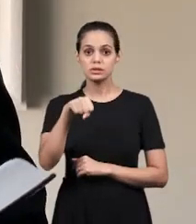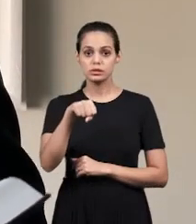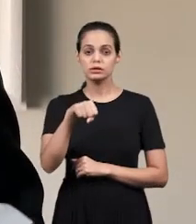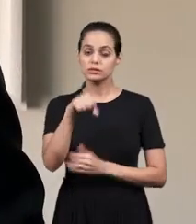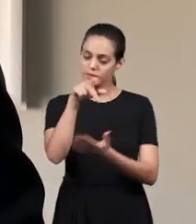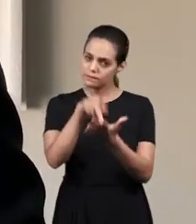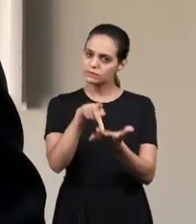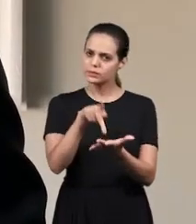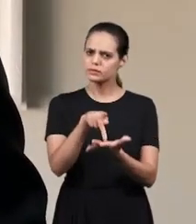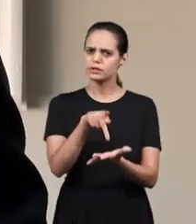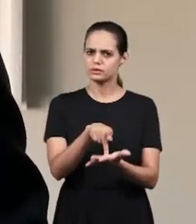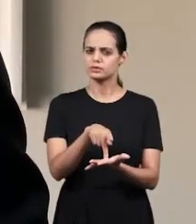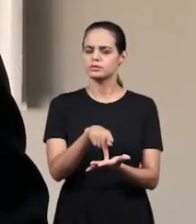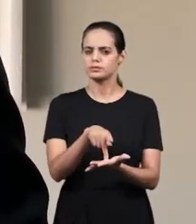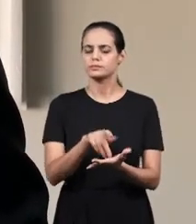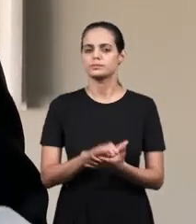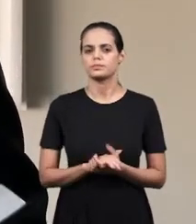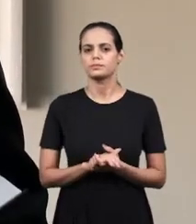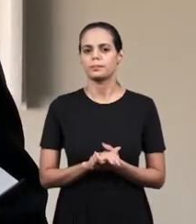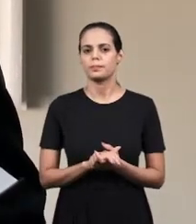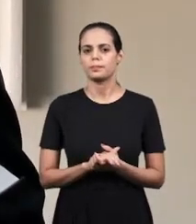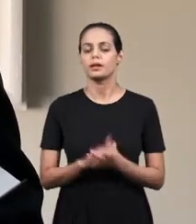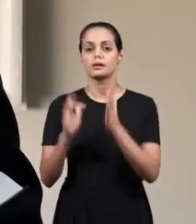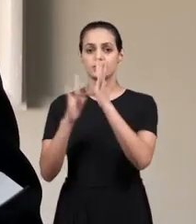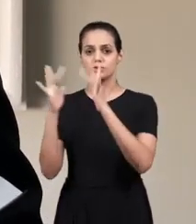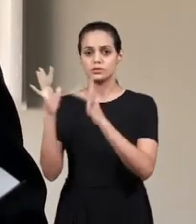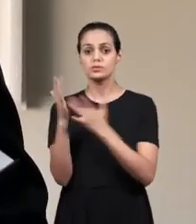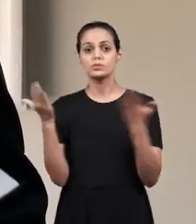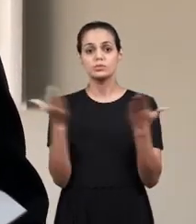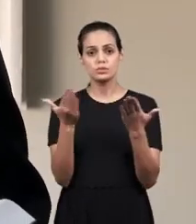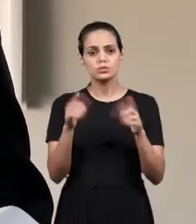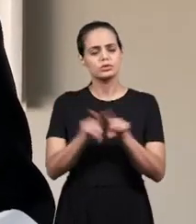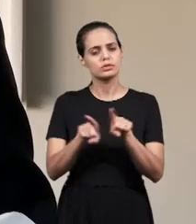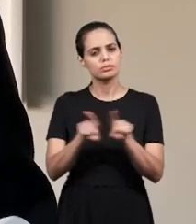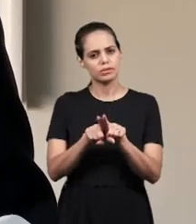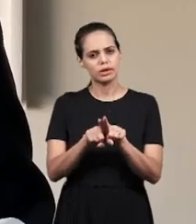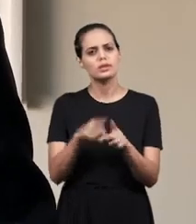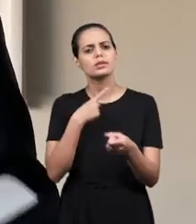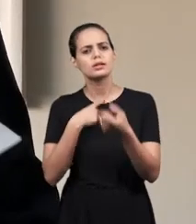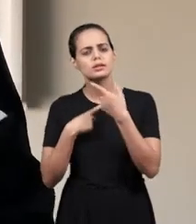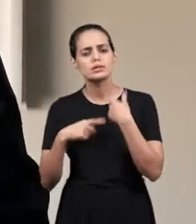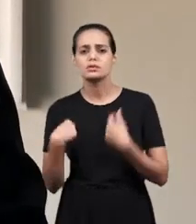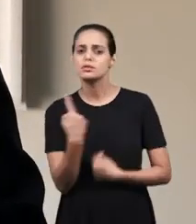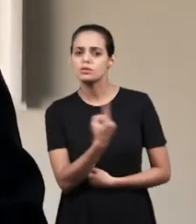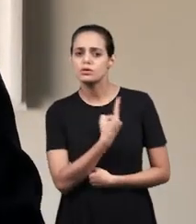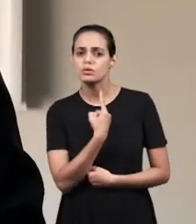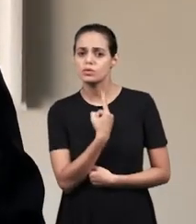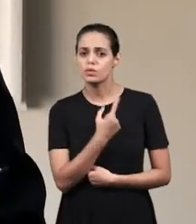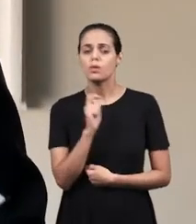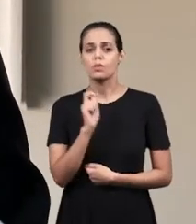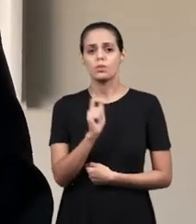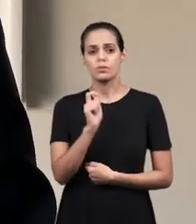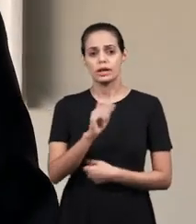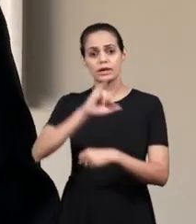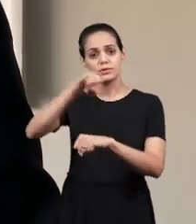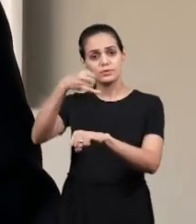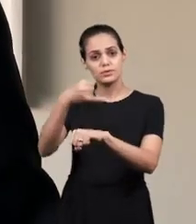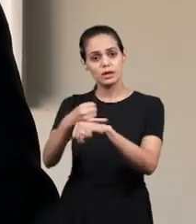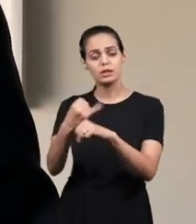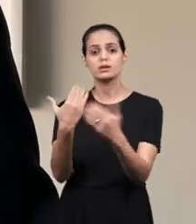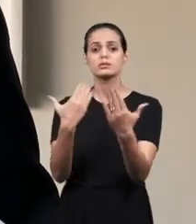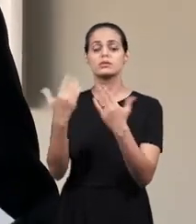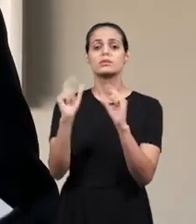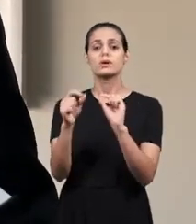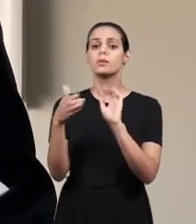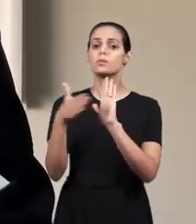brethren, that we go back to Jerusalem and live the projects of salvation of our God in our lives, that